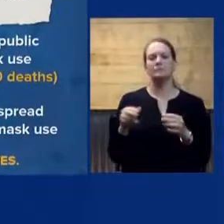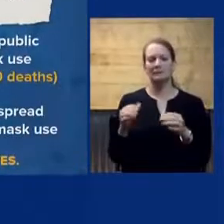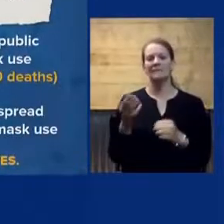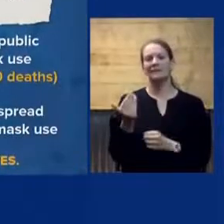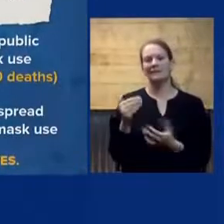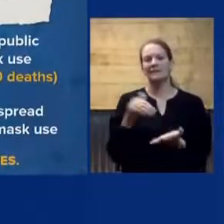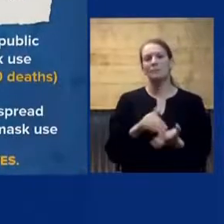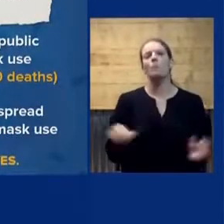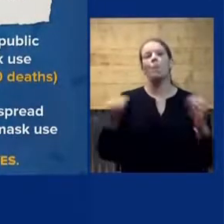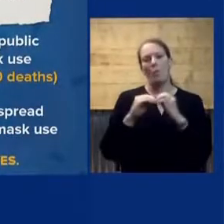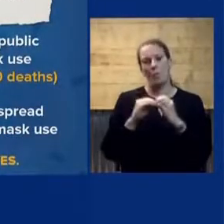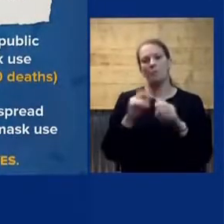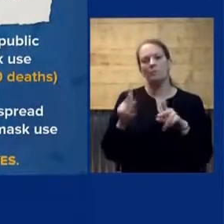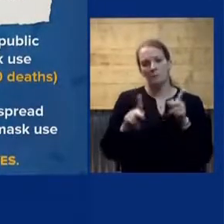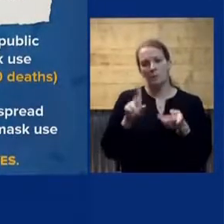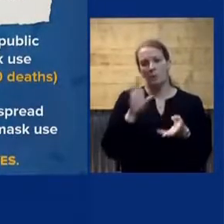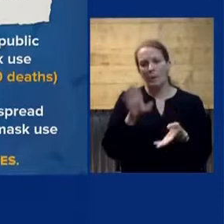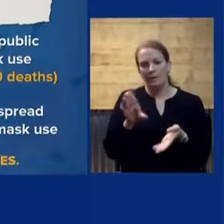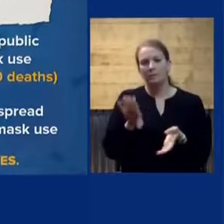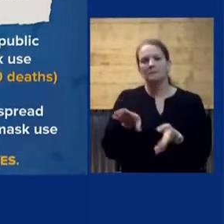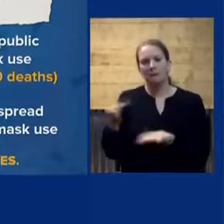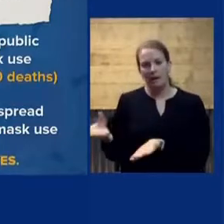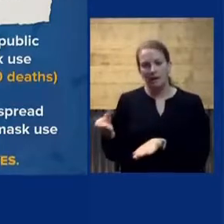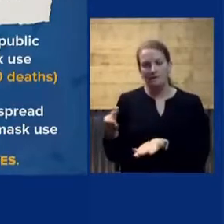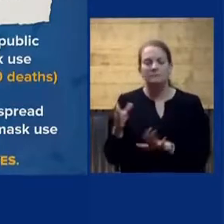Wear a mask.